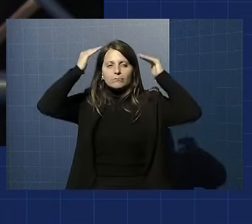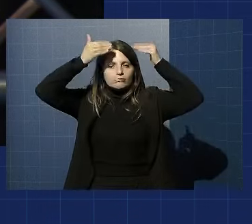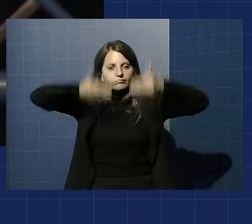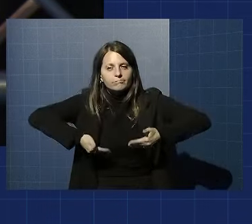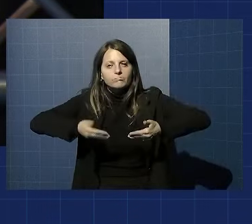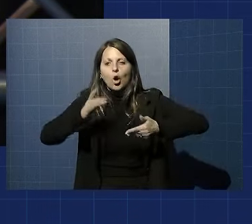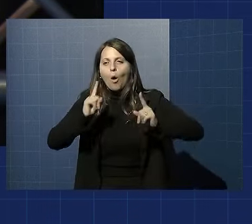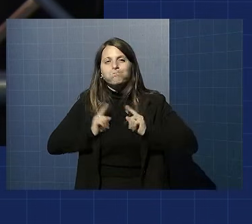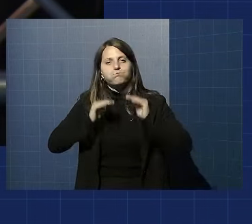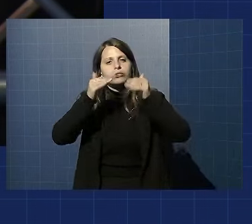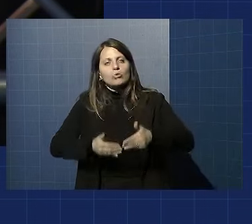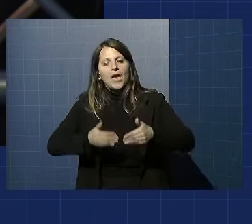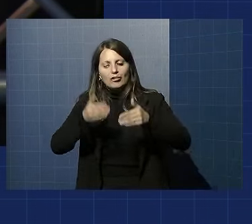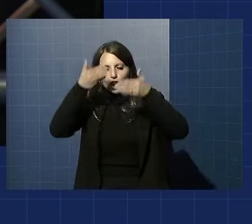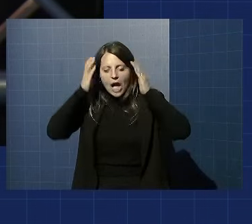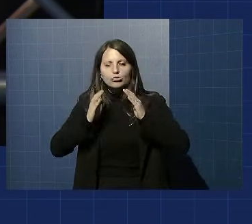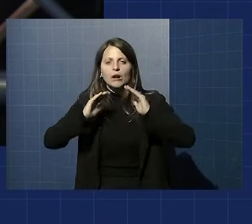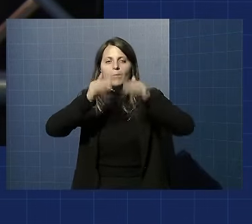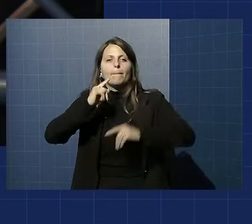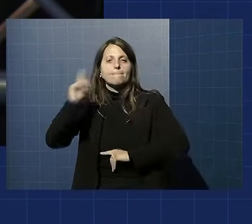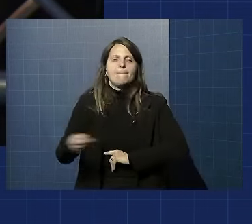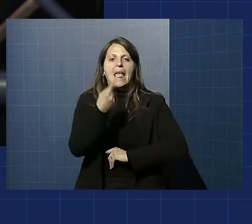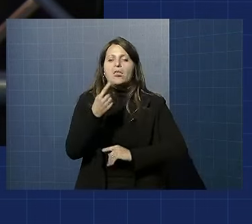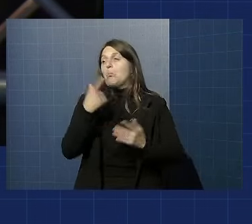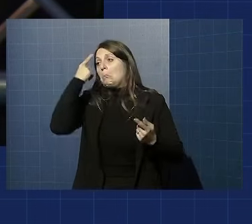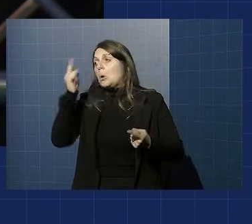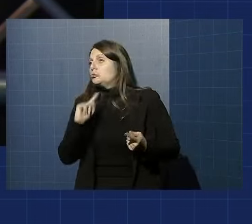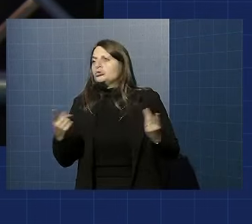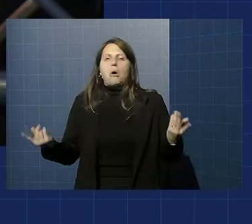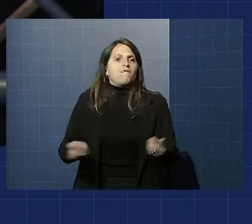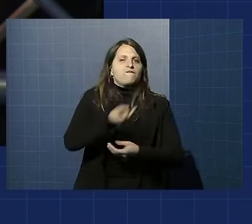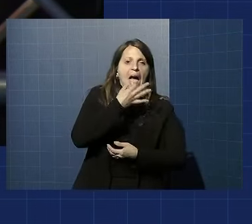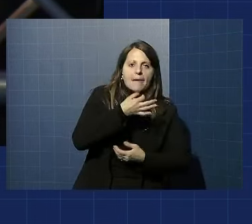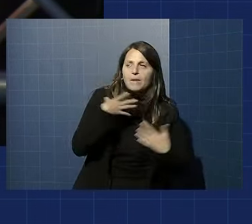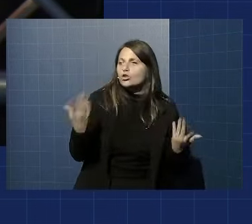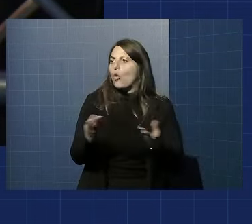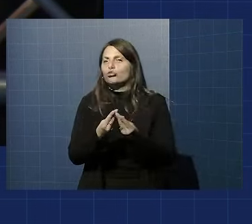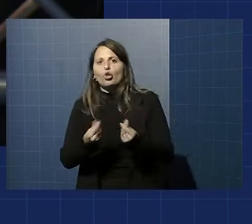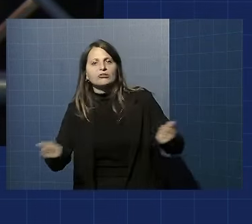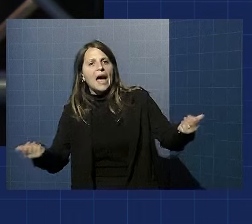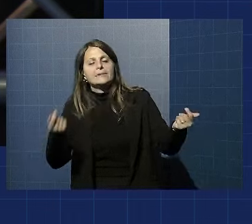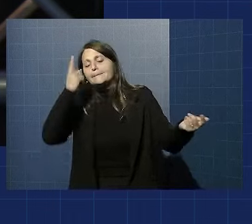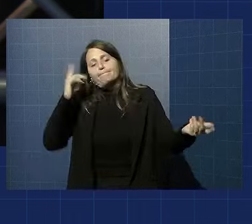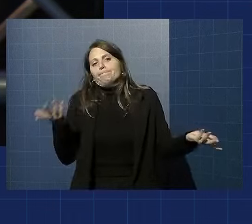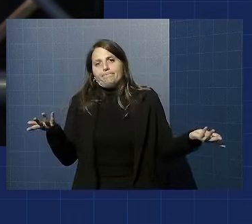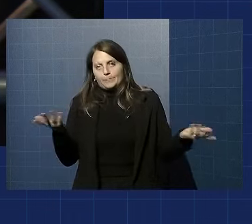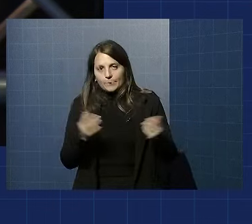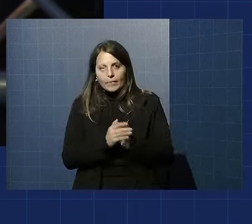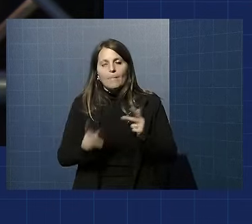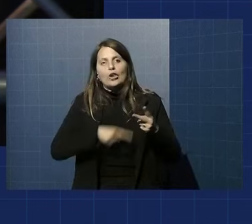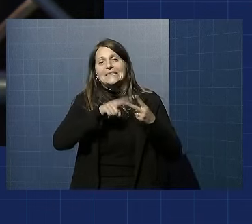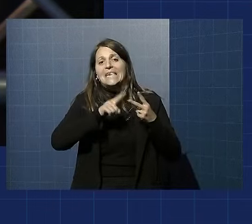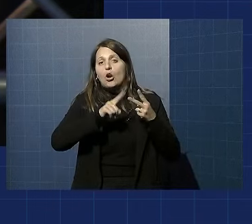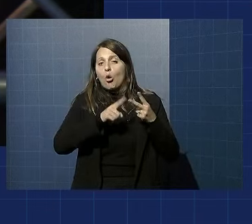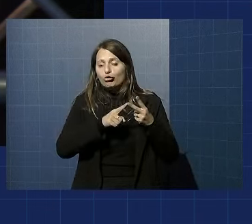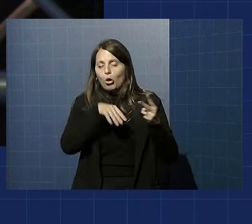on. And the second element, it's the one I find most interesting, is the human component, and